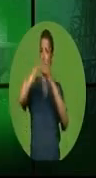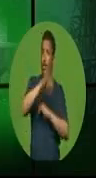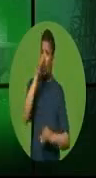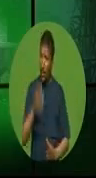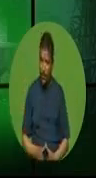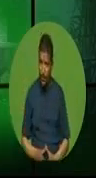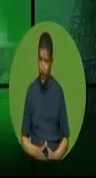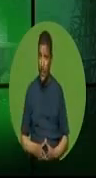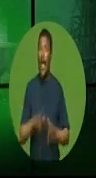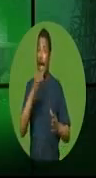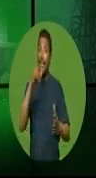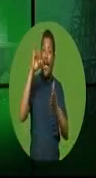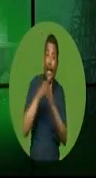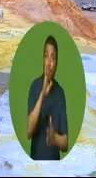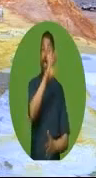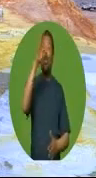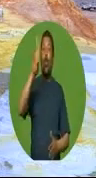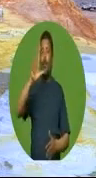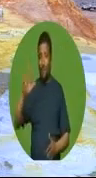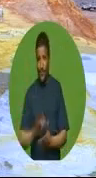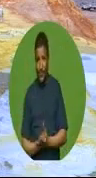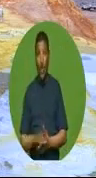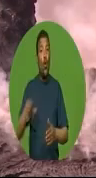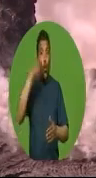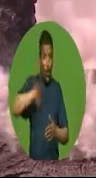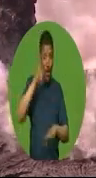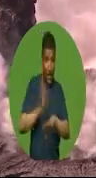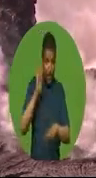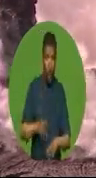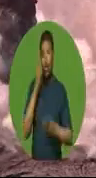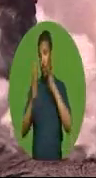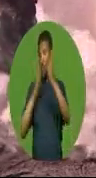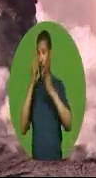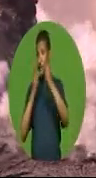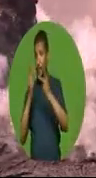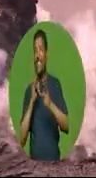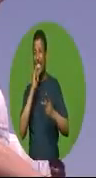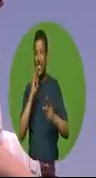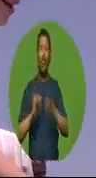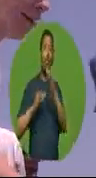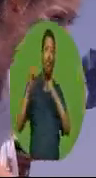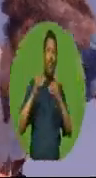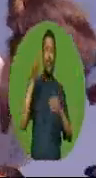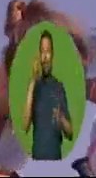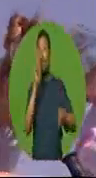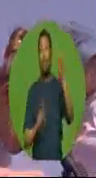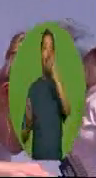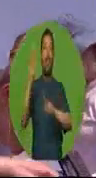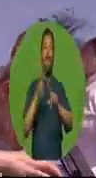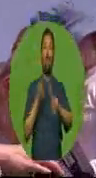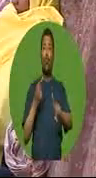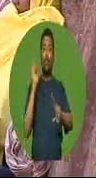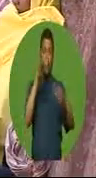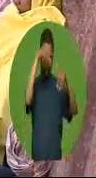Ethiopia and its roles. We mentioned that tourism is the movement of people from